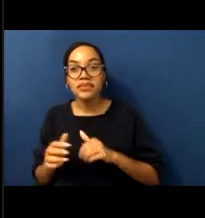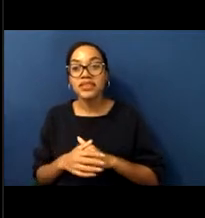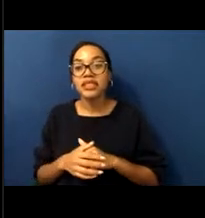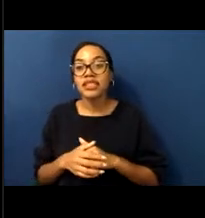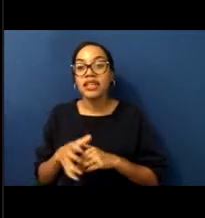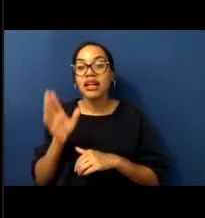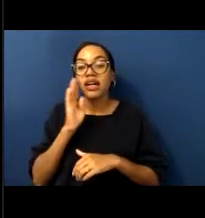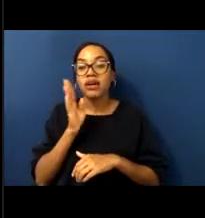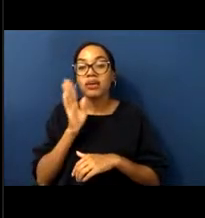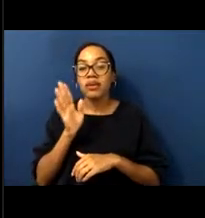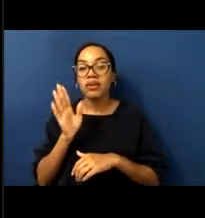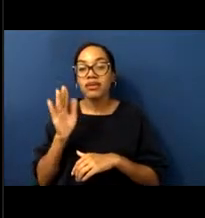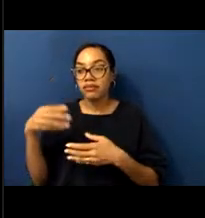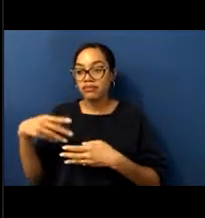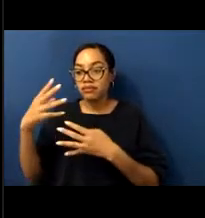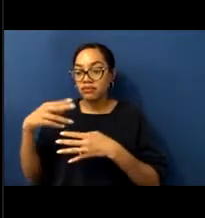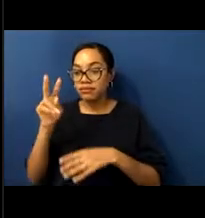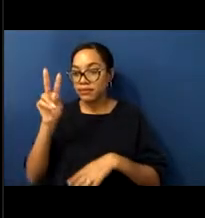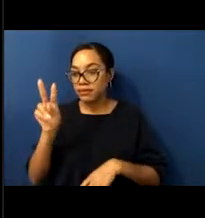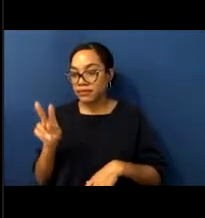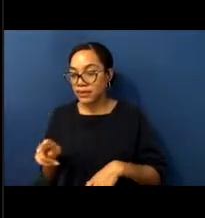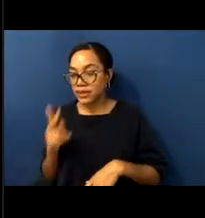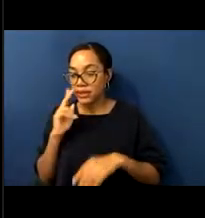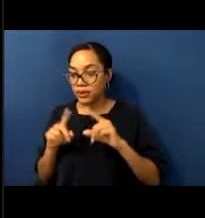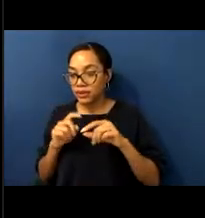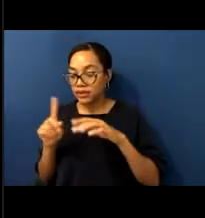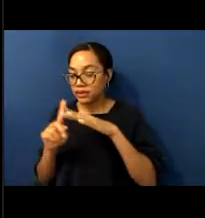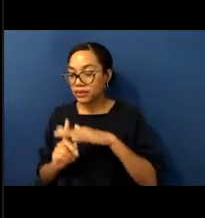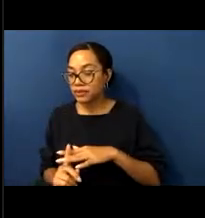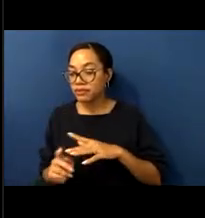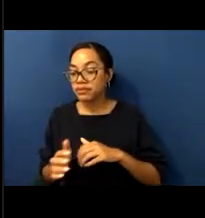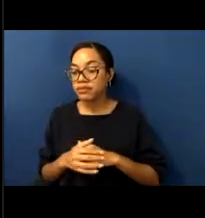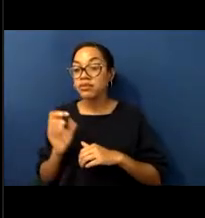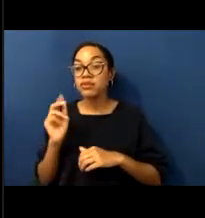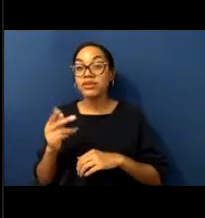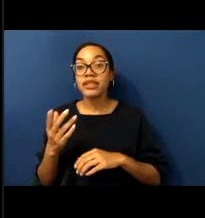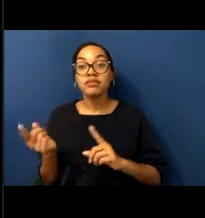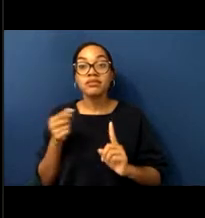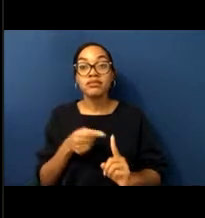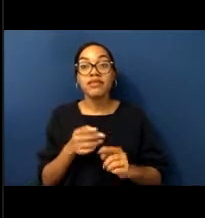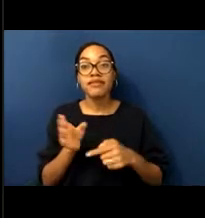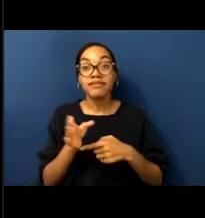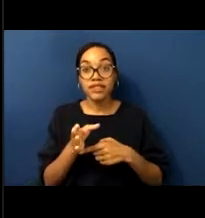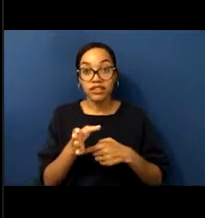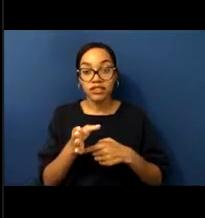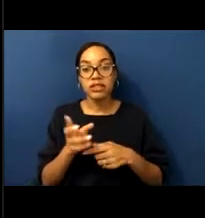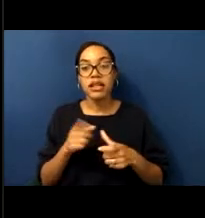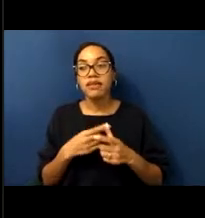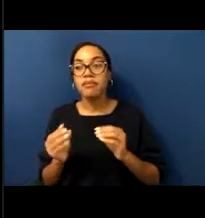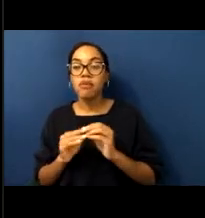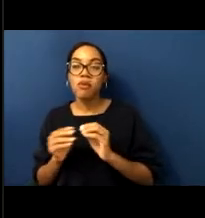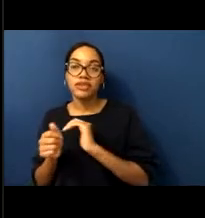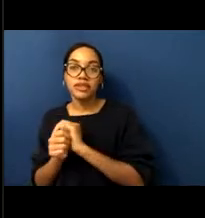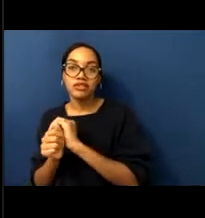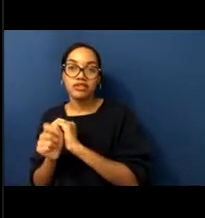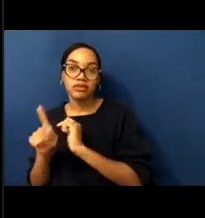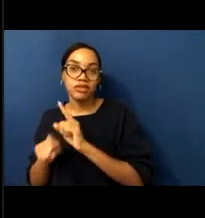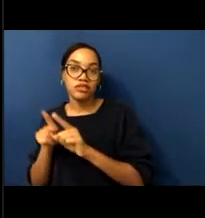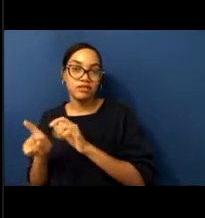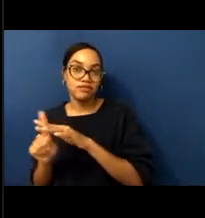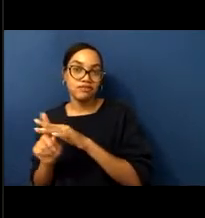back real fast to fish. And then we've got some more sea turtle